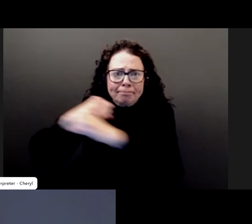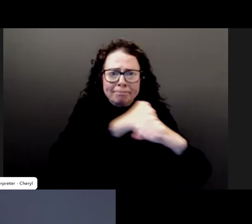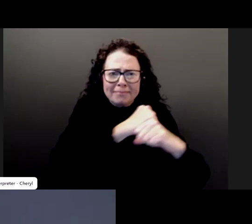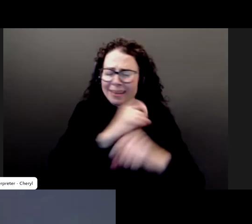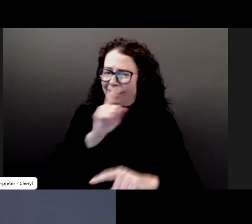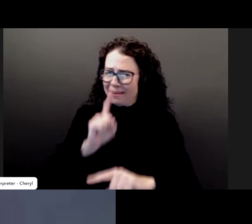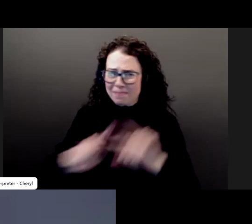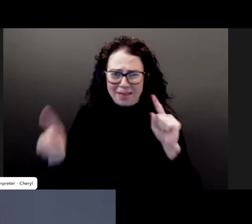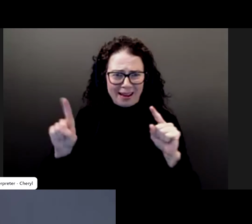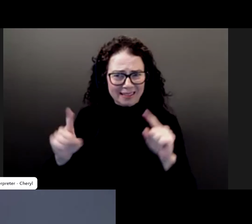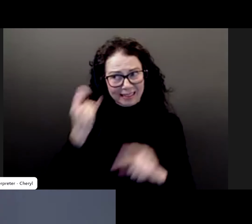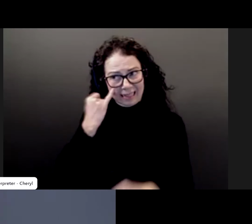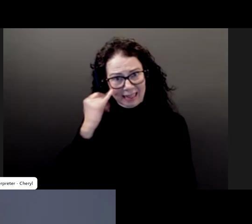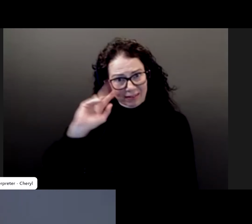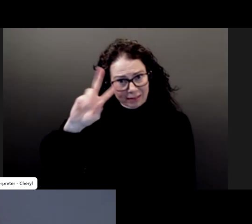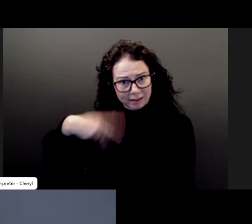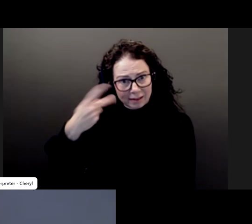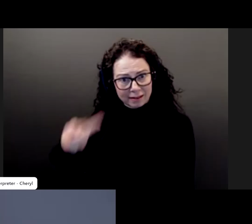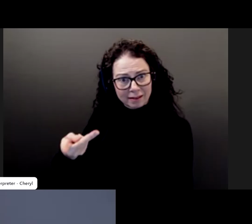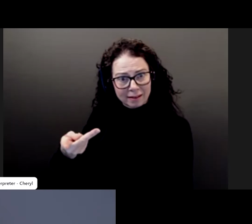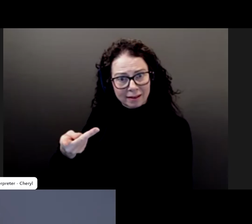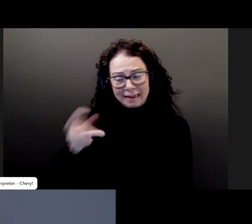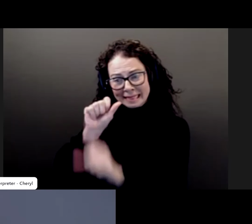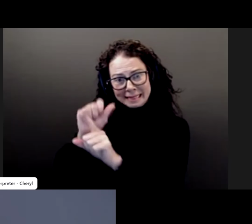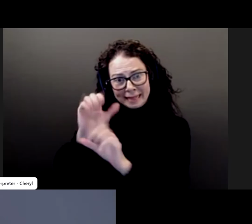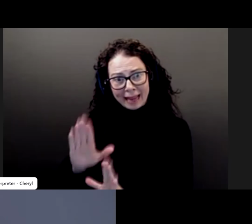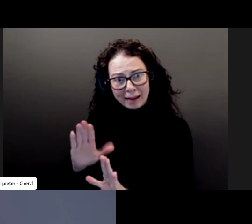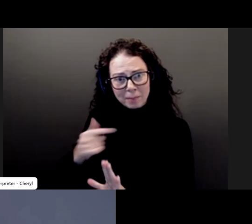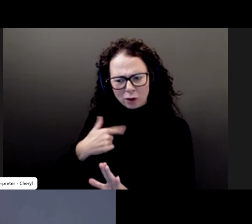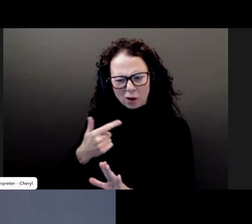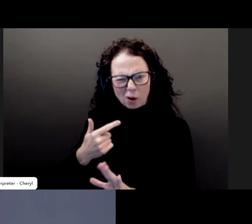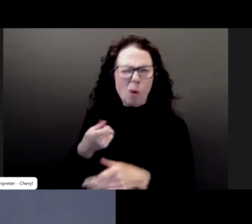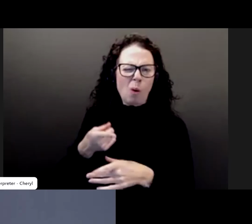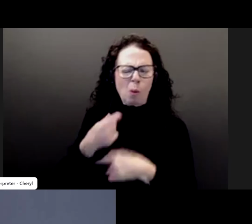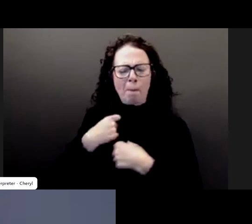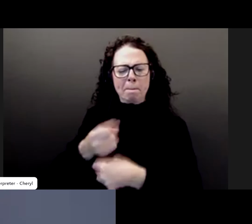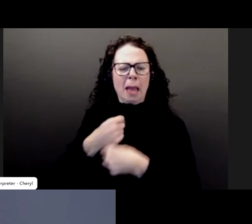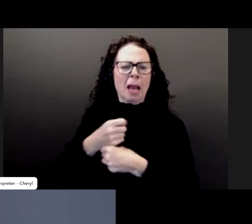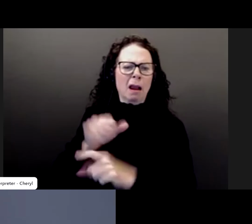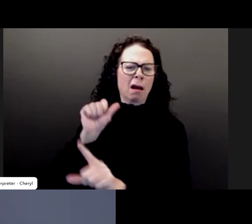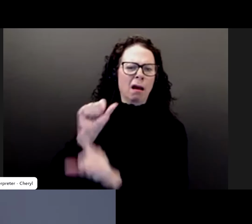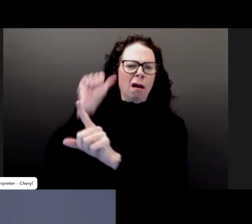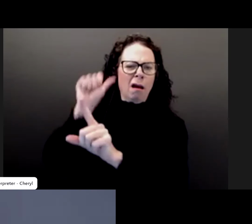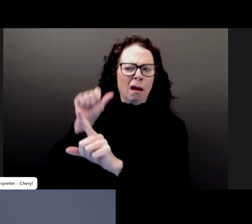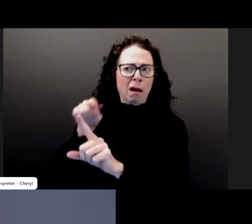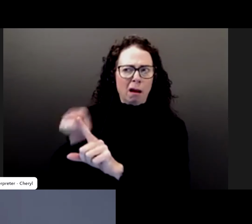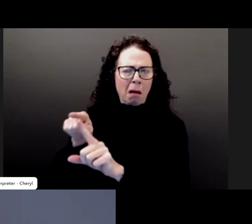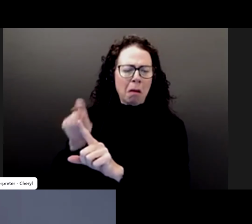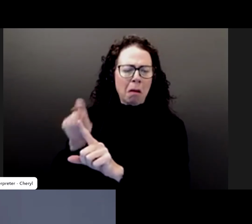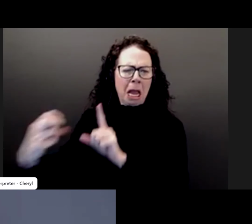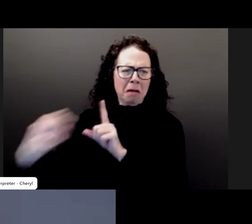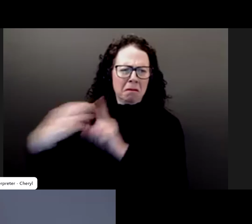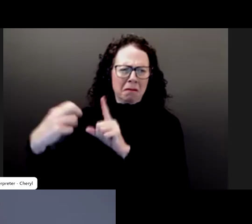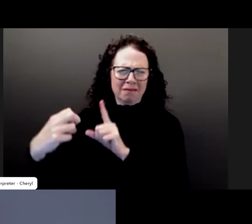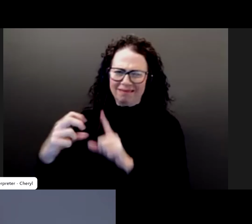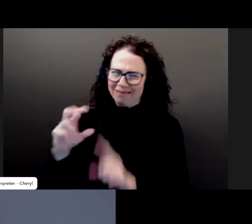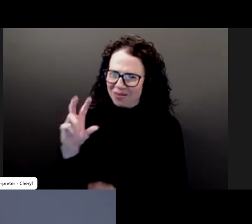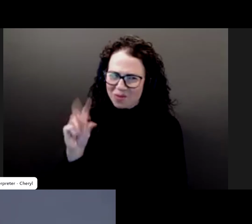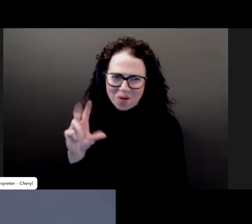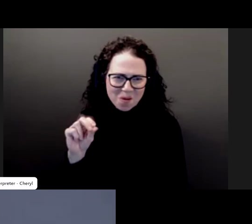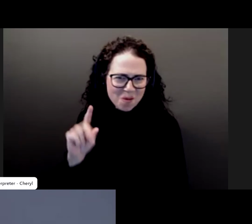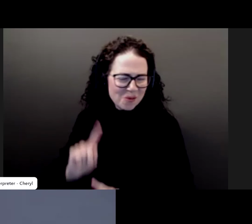a virus that you know is going to be detectable by every antivirus tool out there on the internet? No. They're